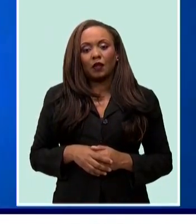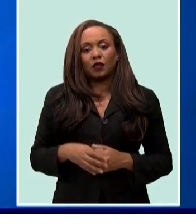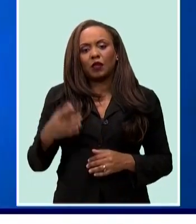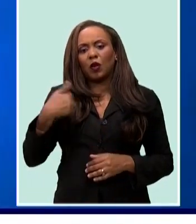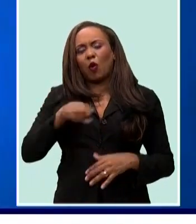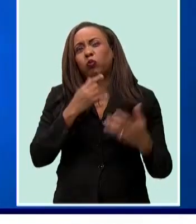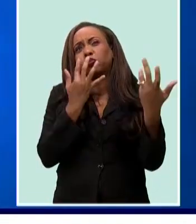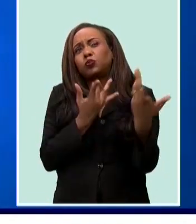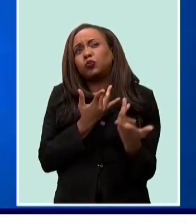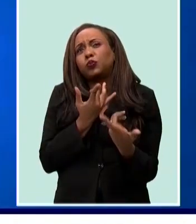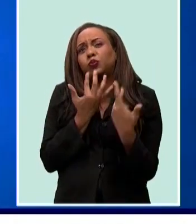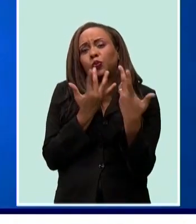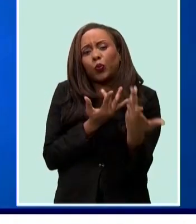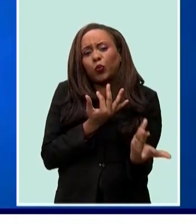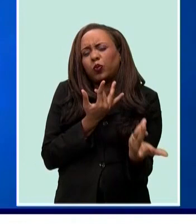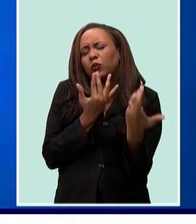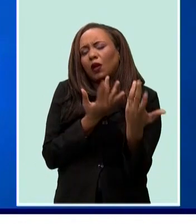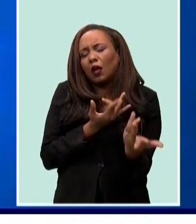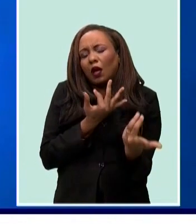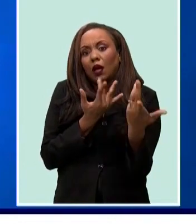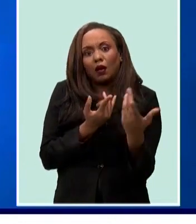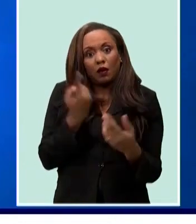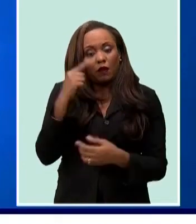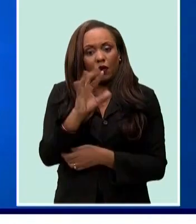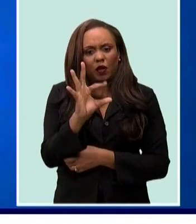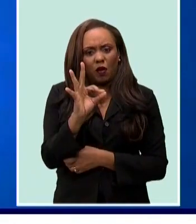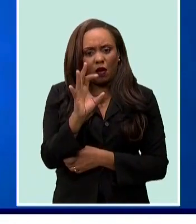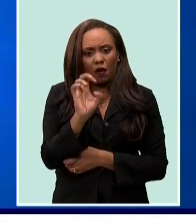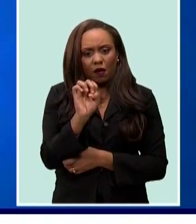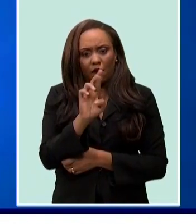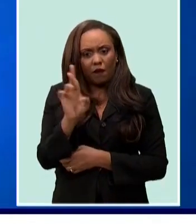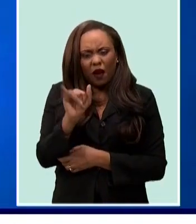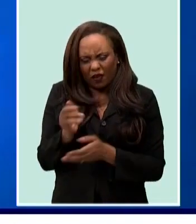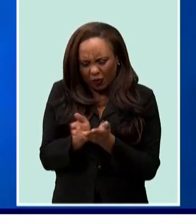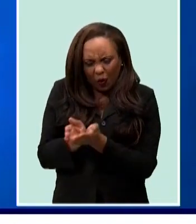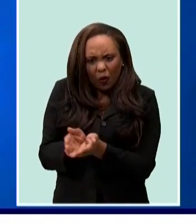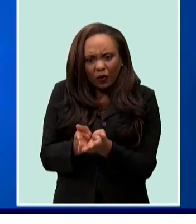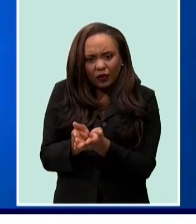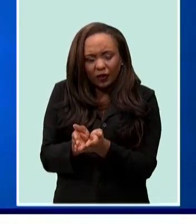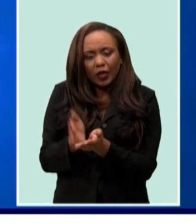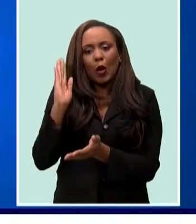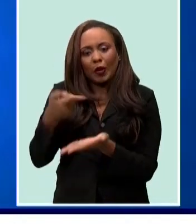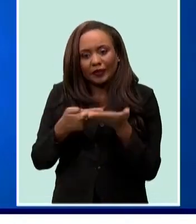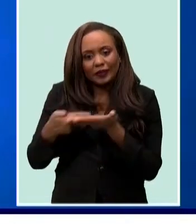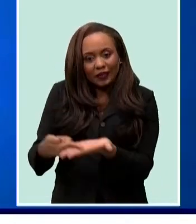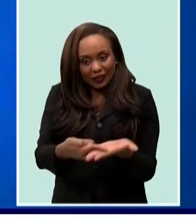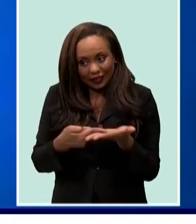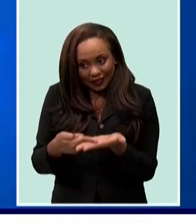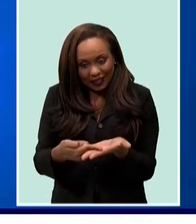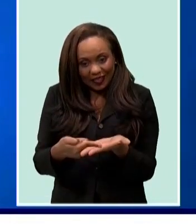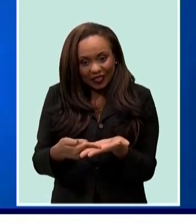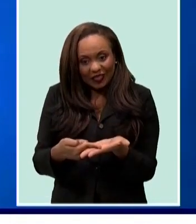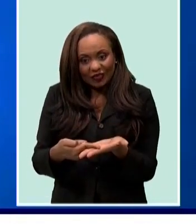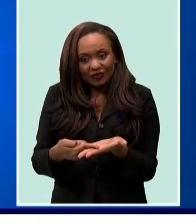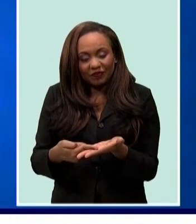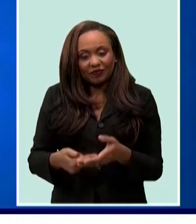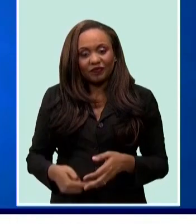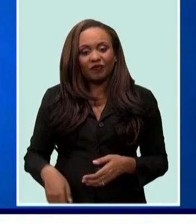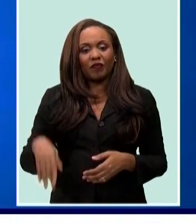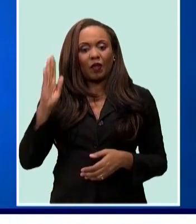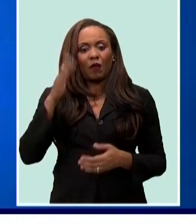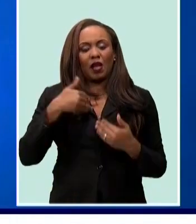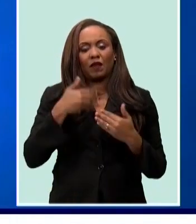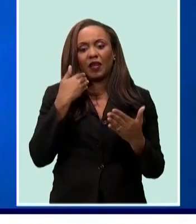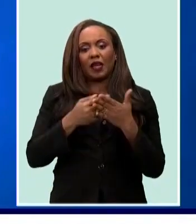ferry service will be discussed by the heads, and hopefully coming out of this, you know, there will be a concrete